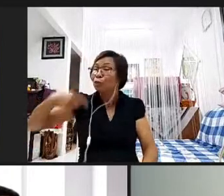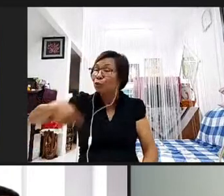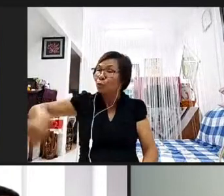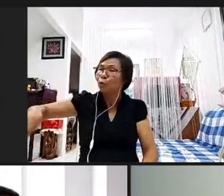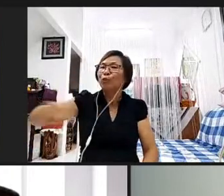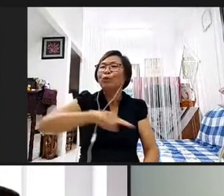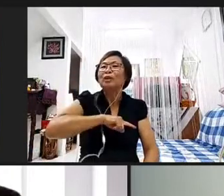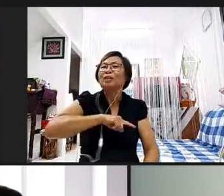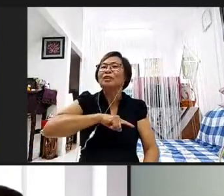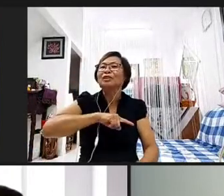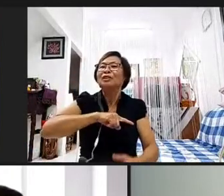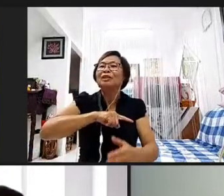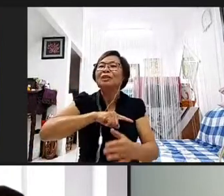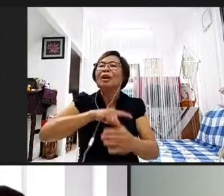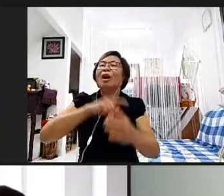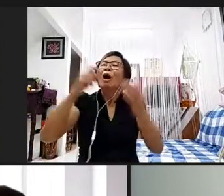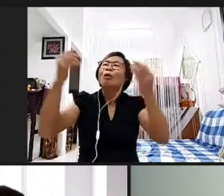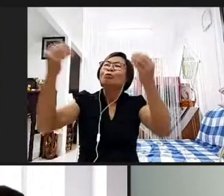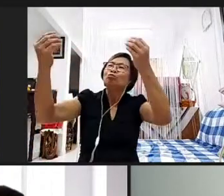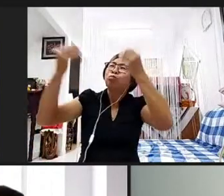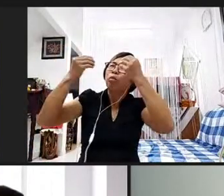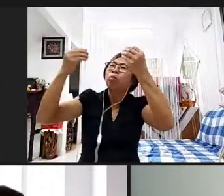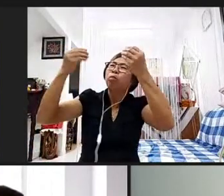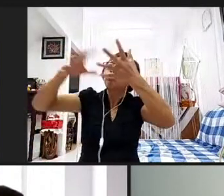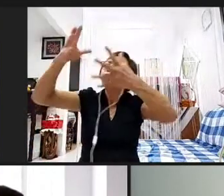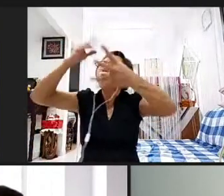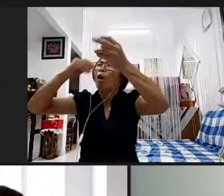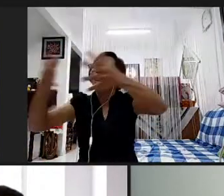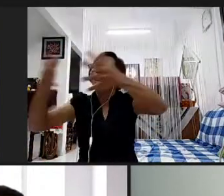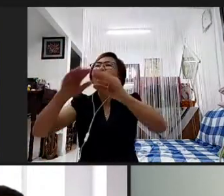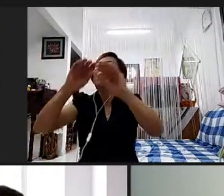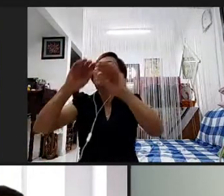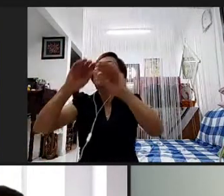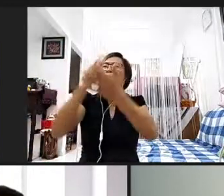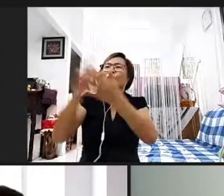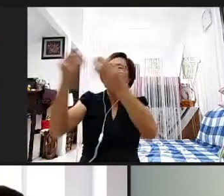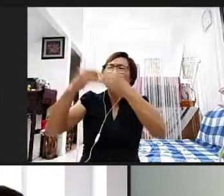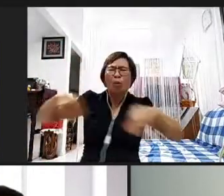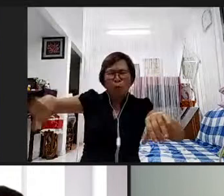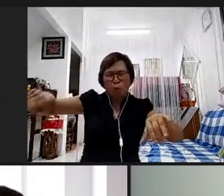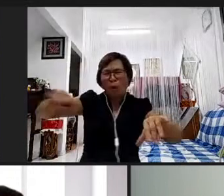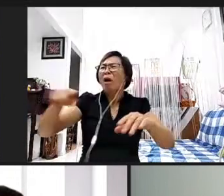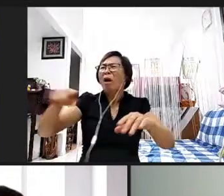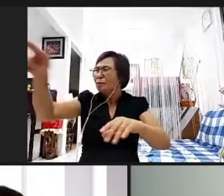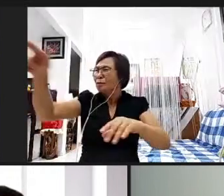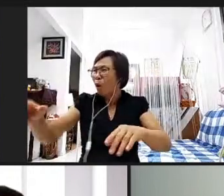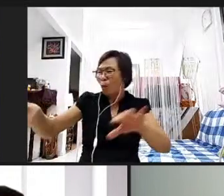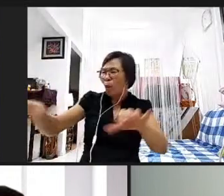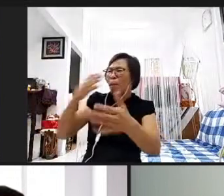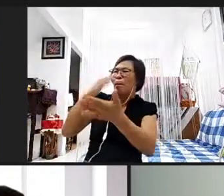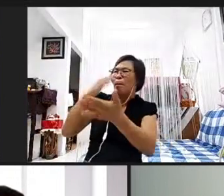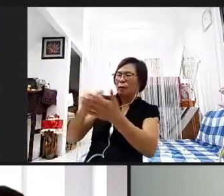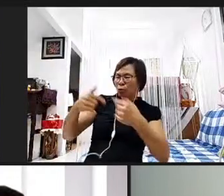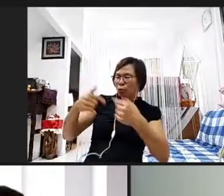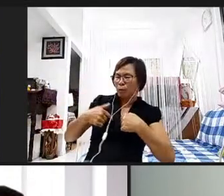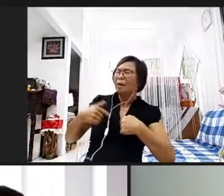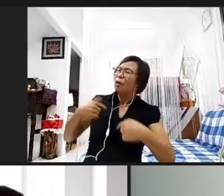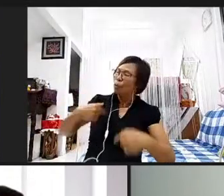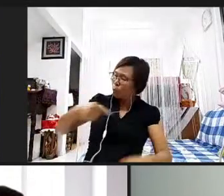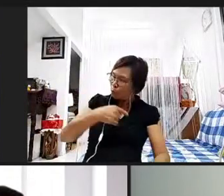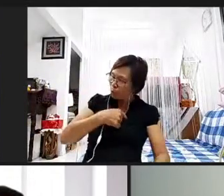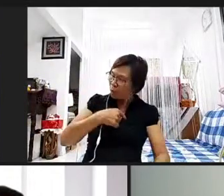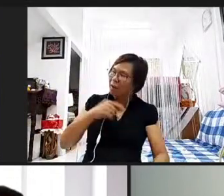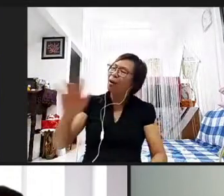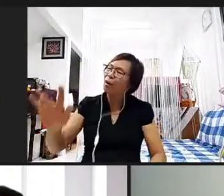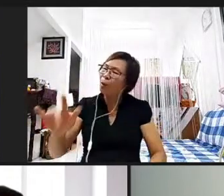enriched with so much Dharma. Whatever wrong someone may have done to us, may we be compassionate and